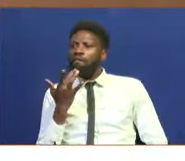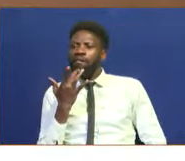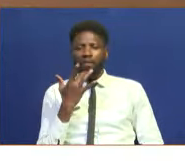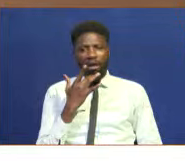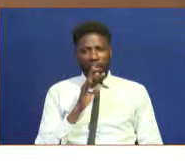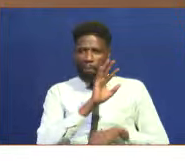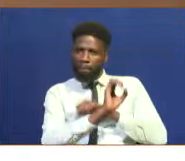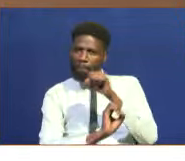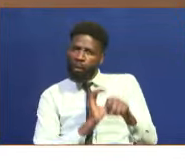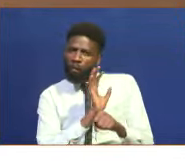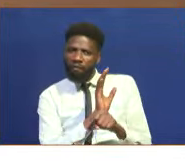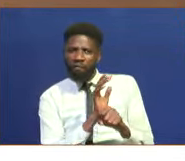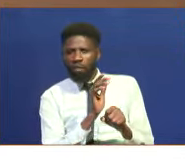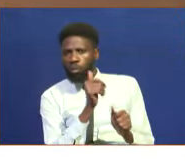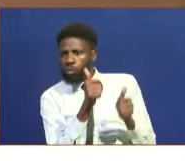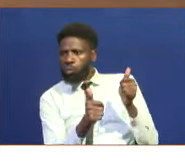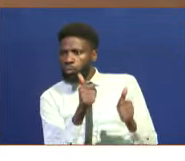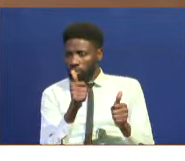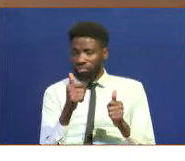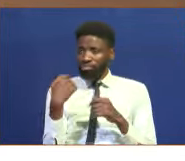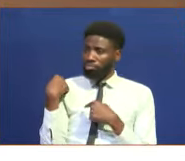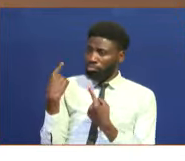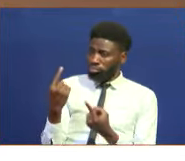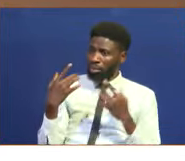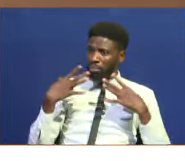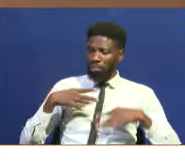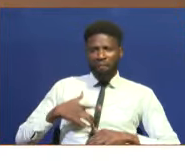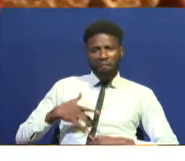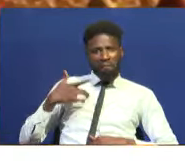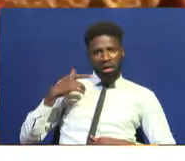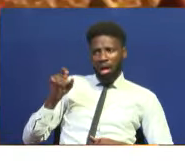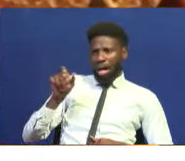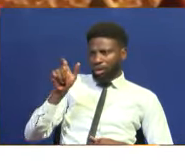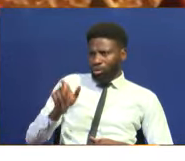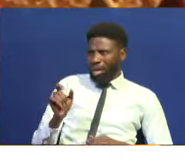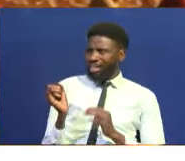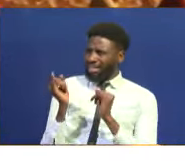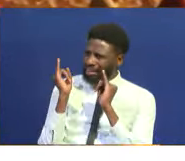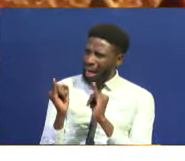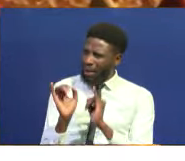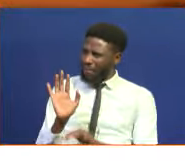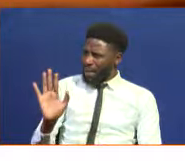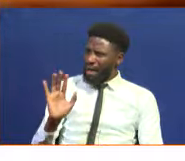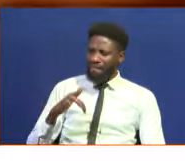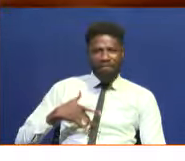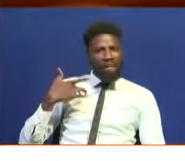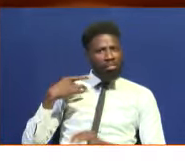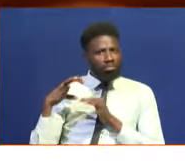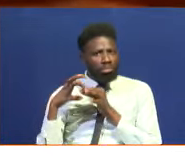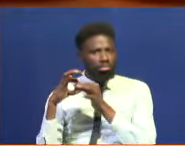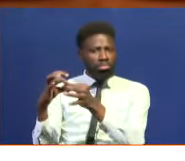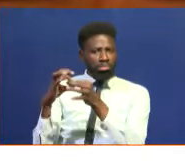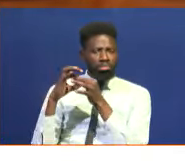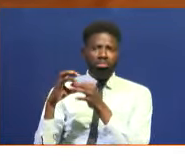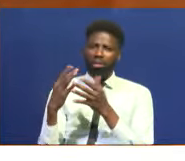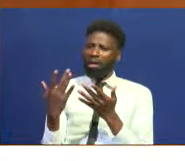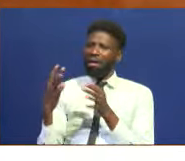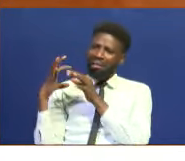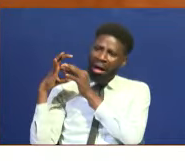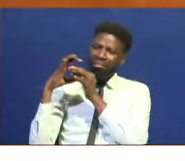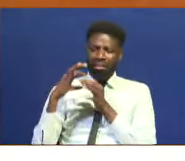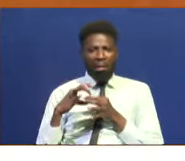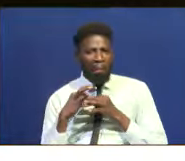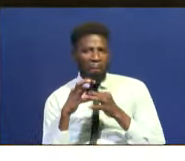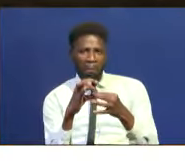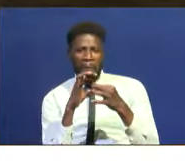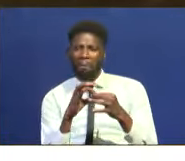have developed a strong appetite for original and fresh content that they can relate to or connect on a social or